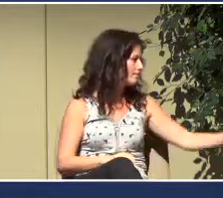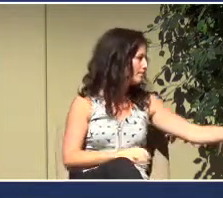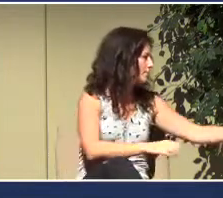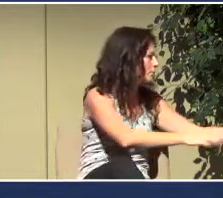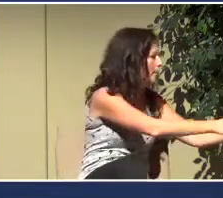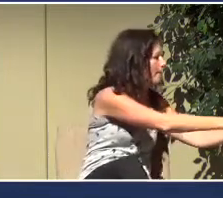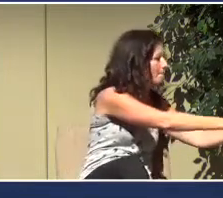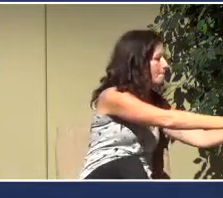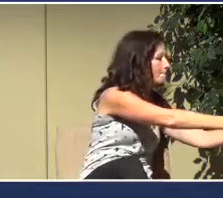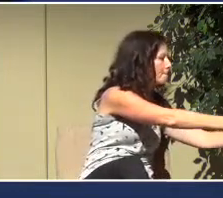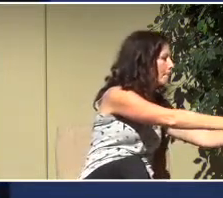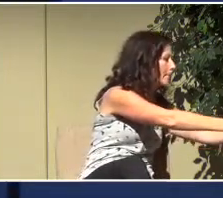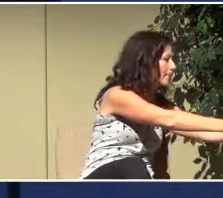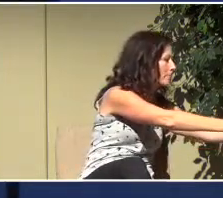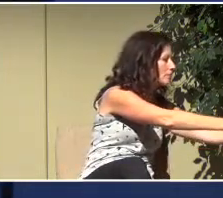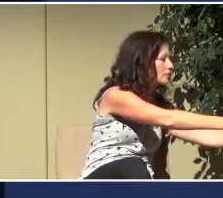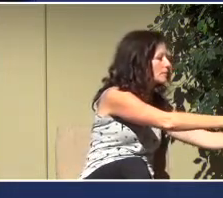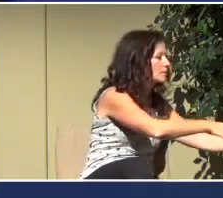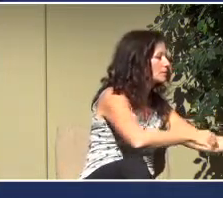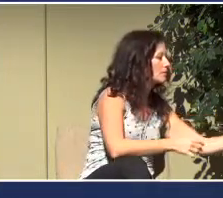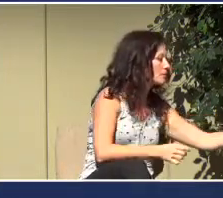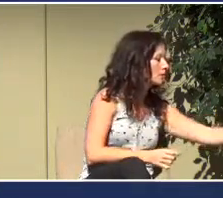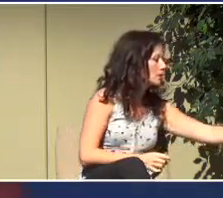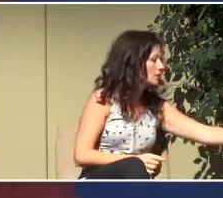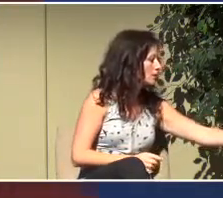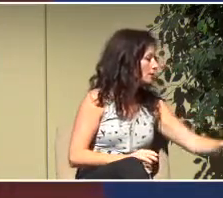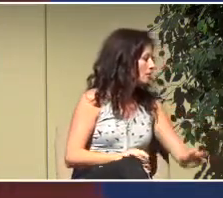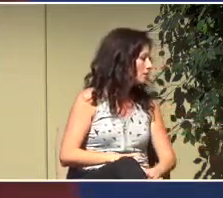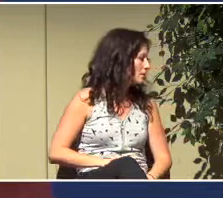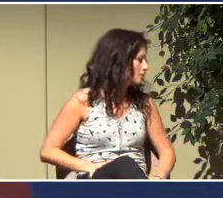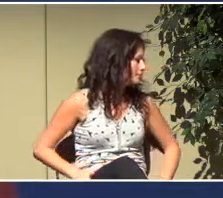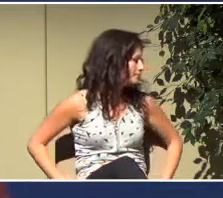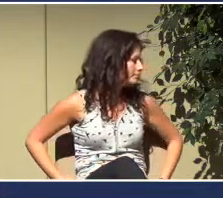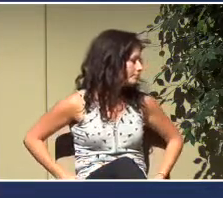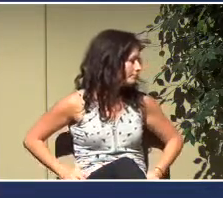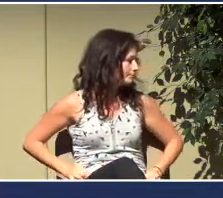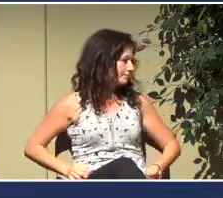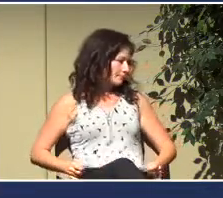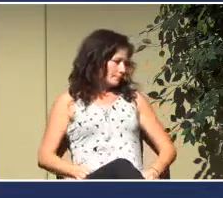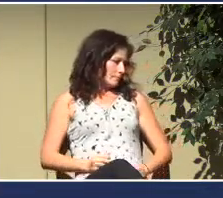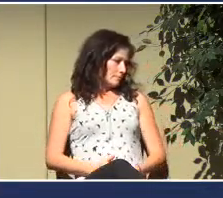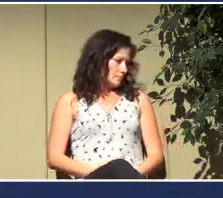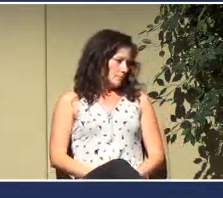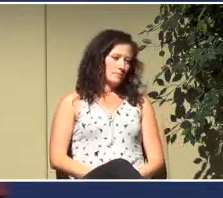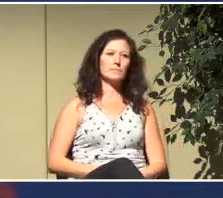12. I'll give you a chance to turn to that, and then we're going to move into prayer.